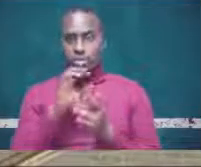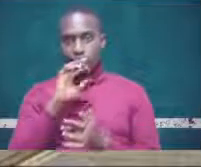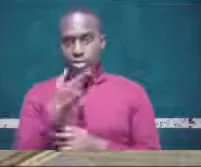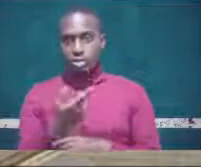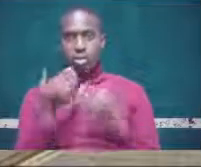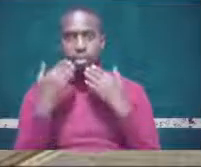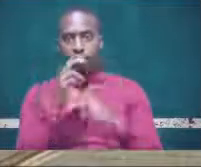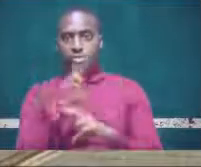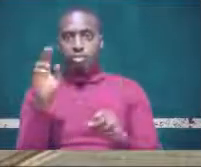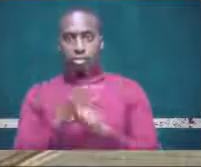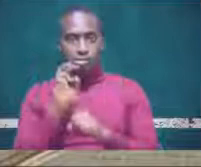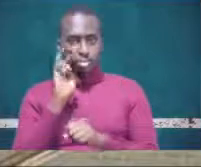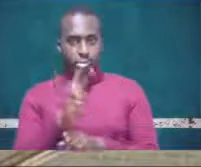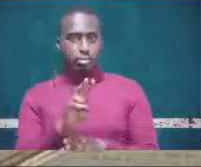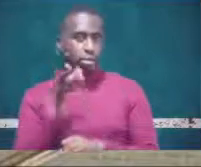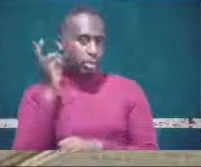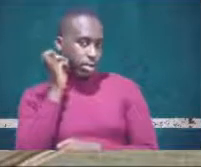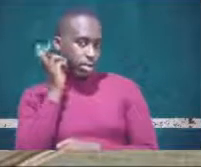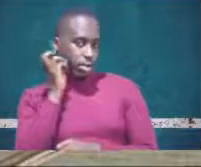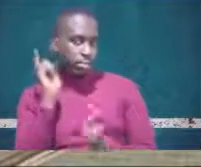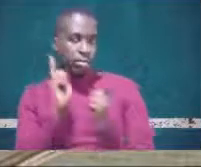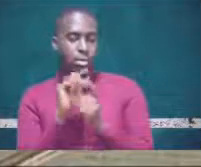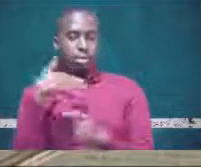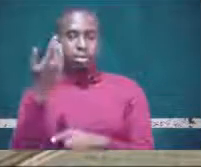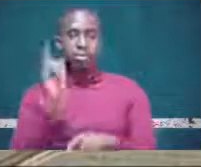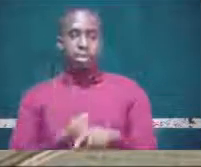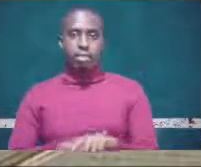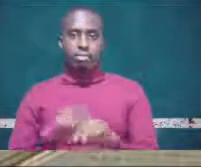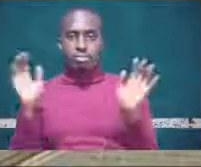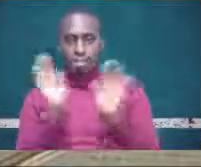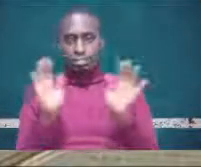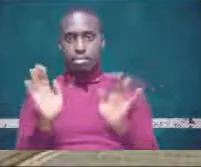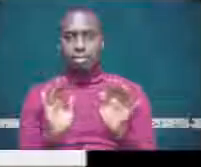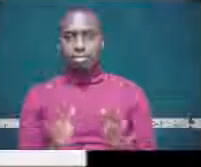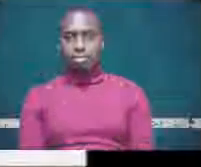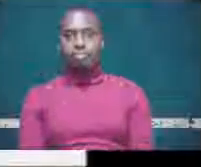to those questions. Thank you very much for watching and listening. We meet next time. Bye-bye.